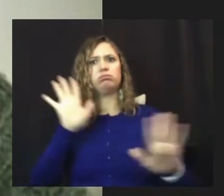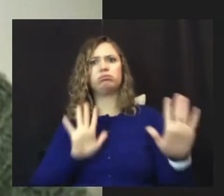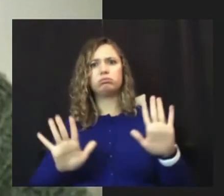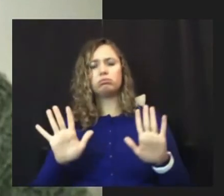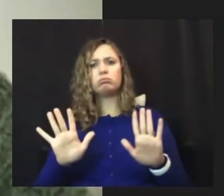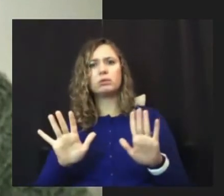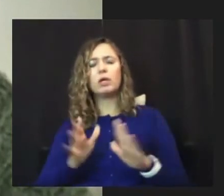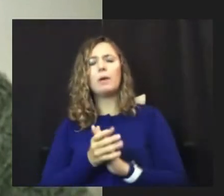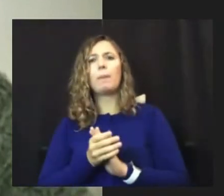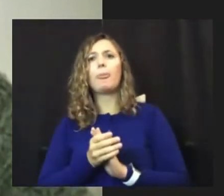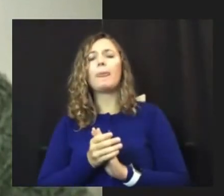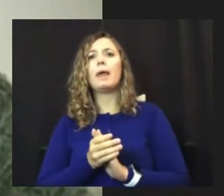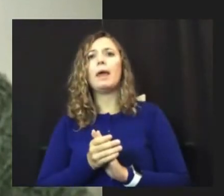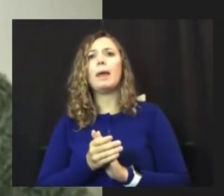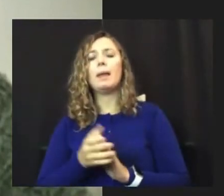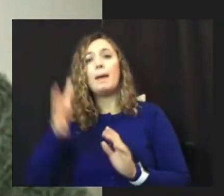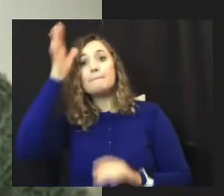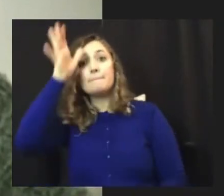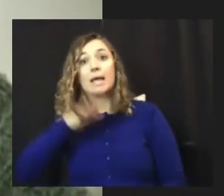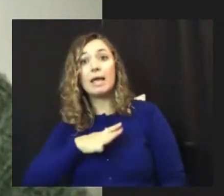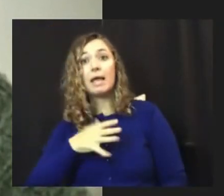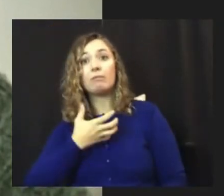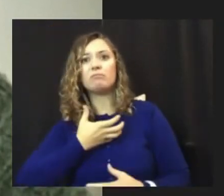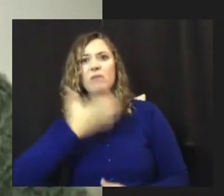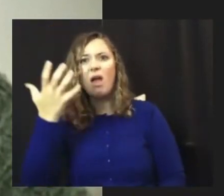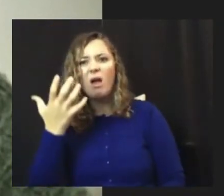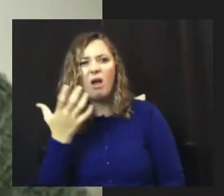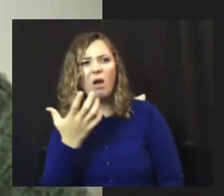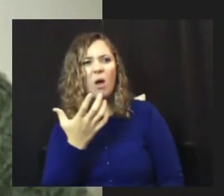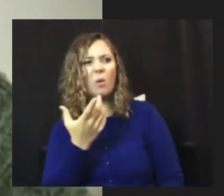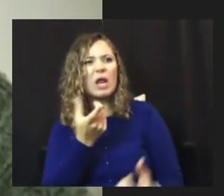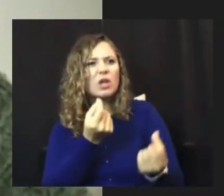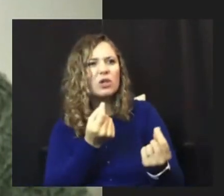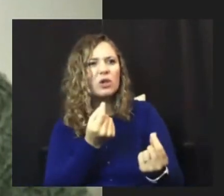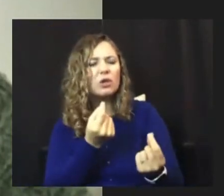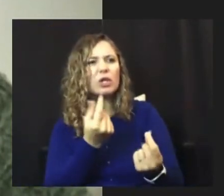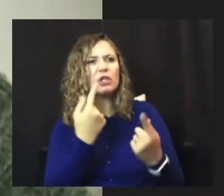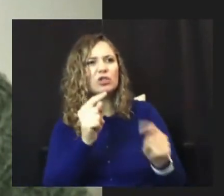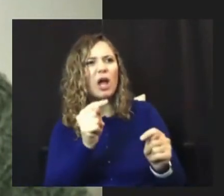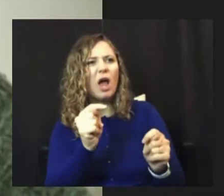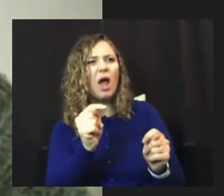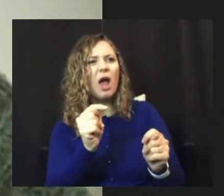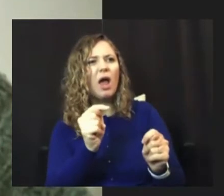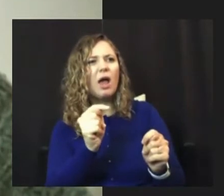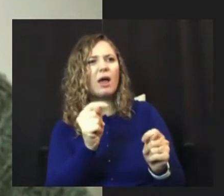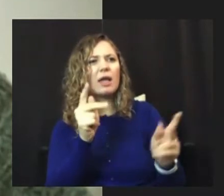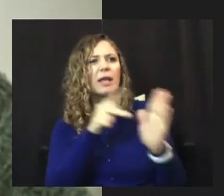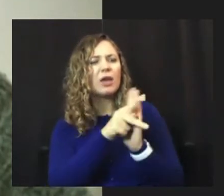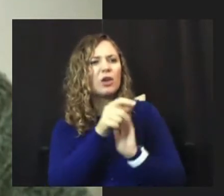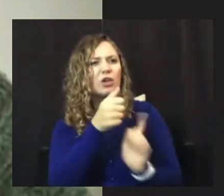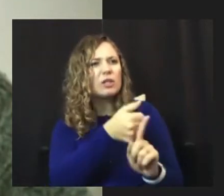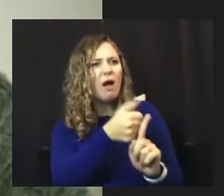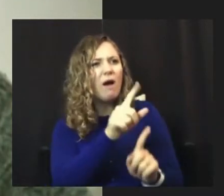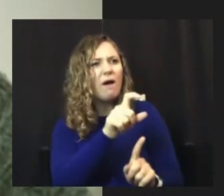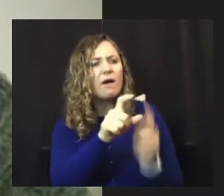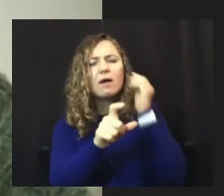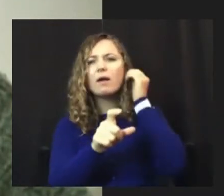And a man yelled at him, "What were you doing? Were you trying to kill yourself?" And Matthew repeated